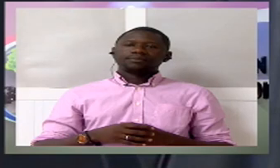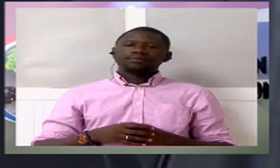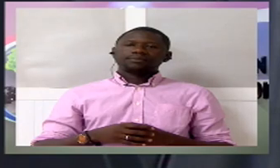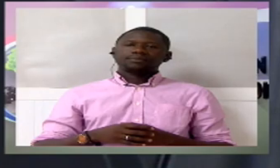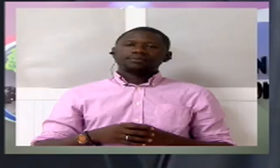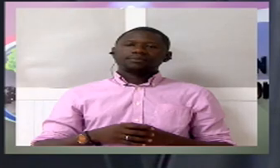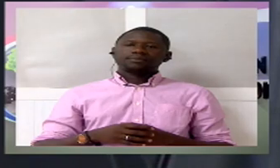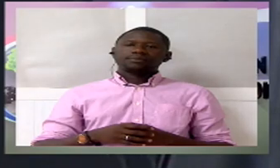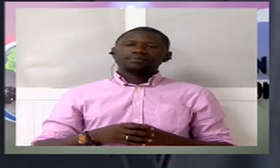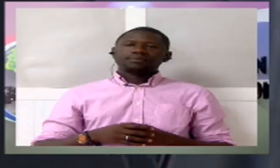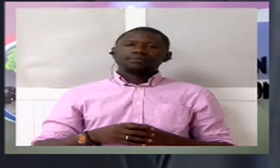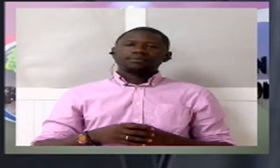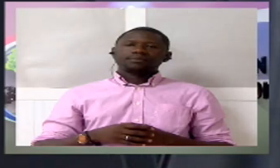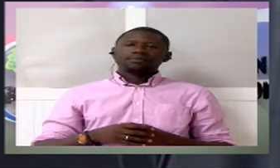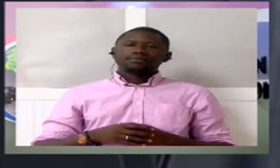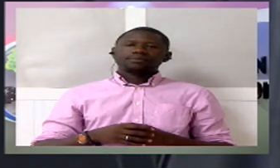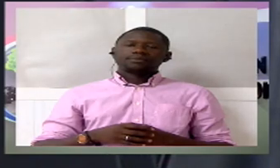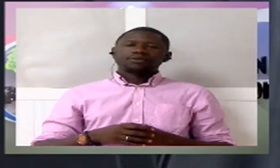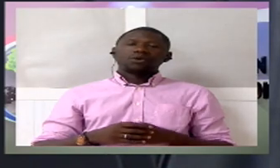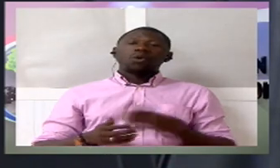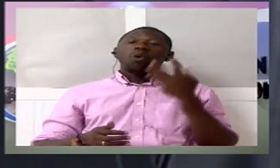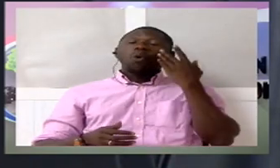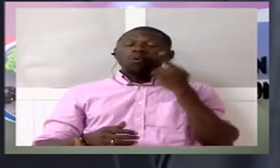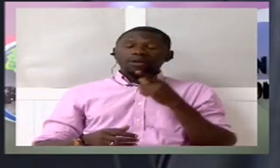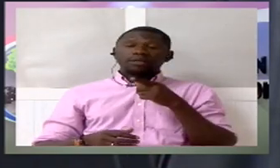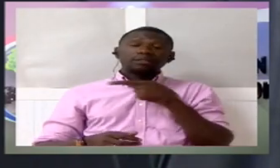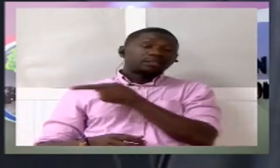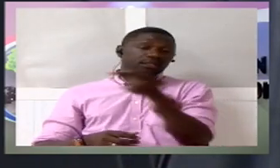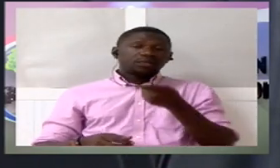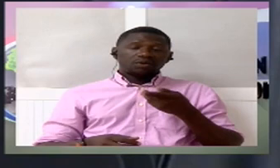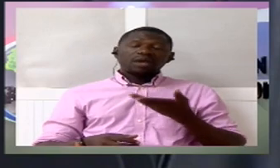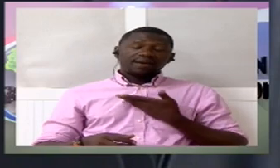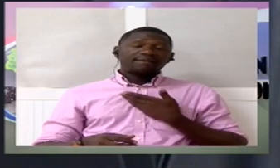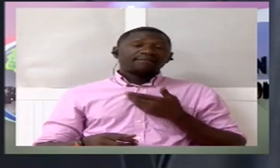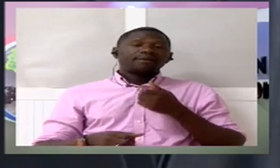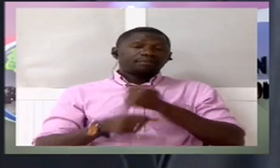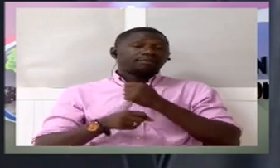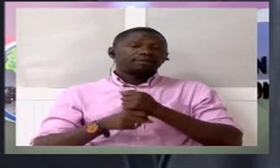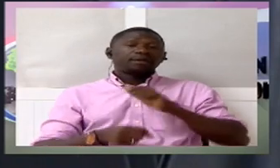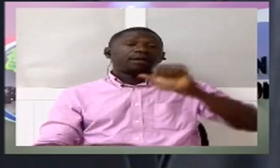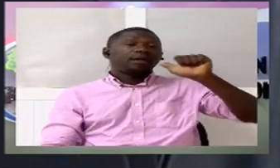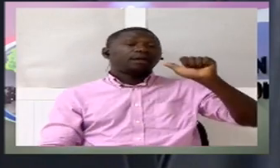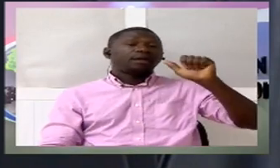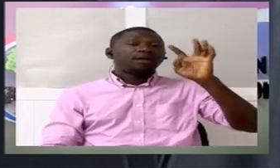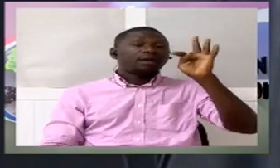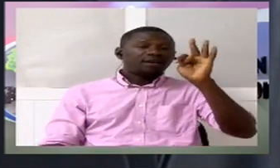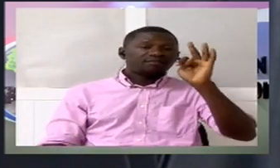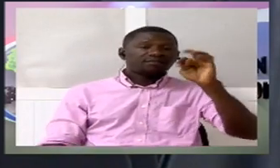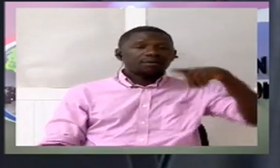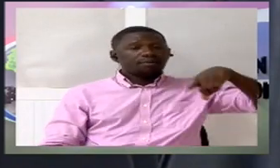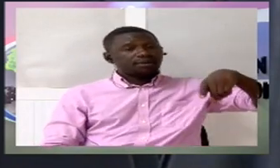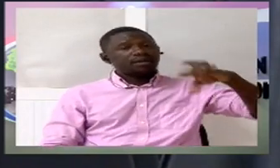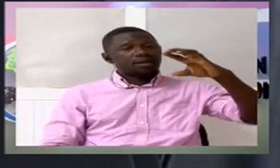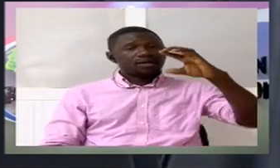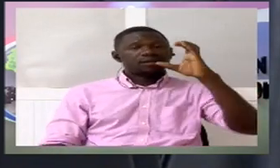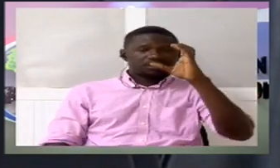Bring ibe AFPRC. When they were AFPRC. What time will I do taken? It was the time that